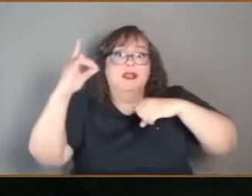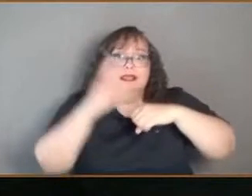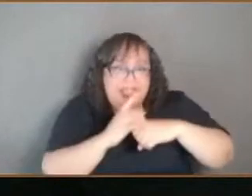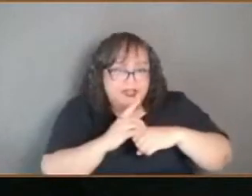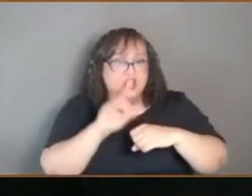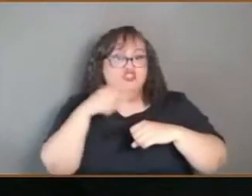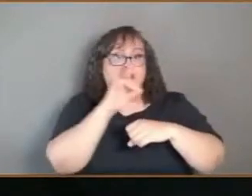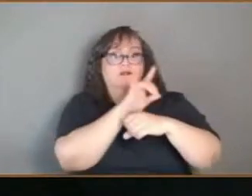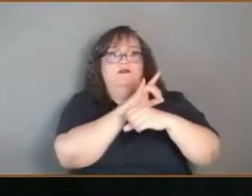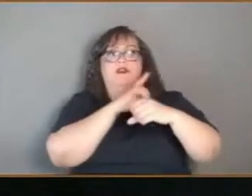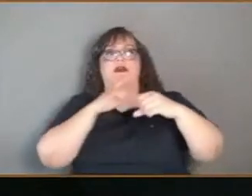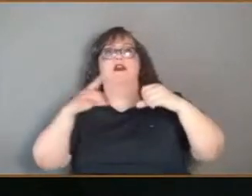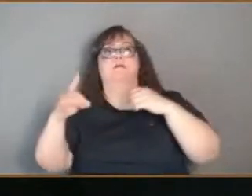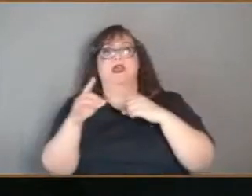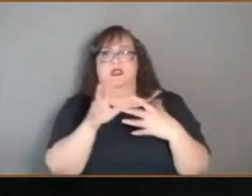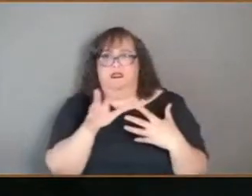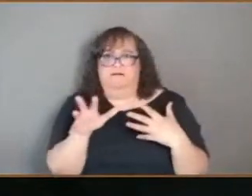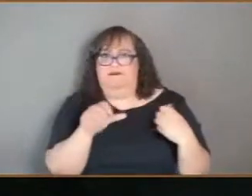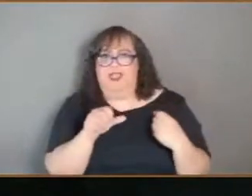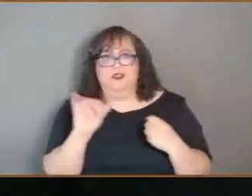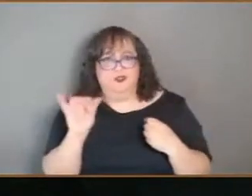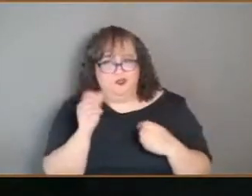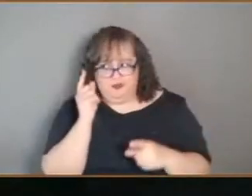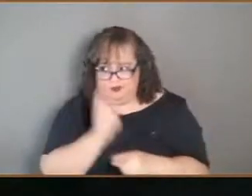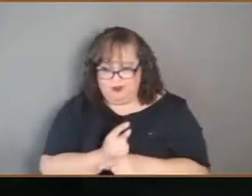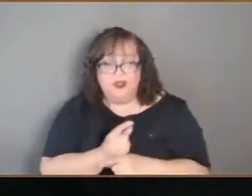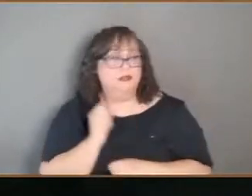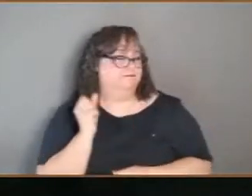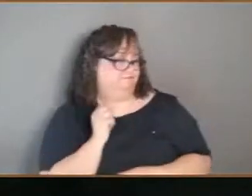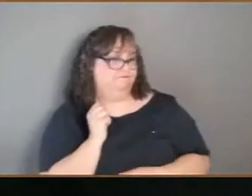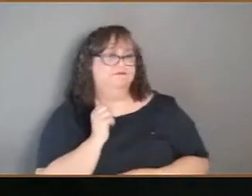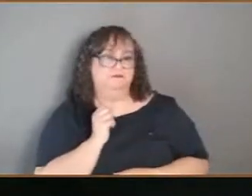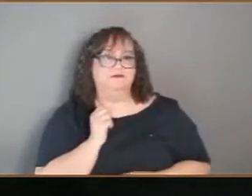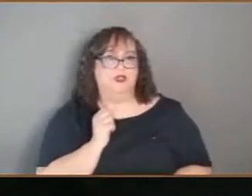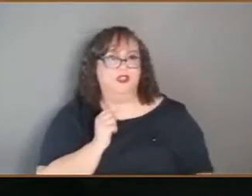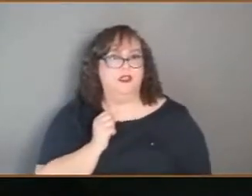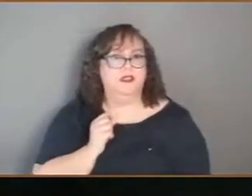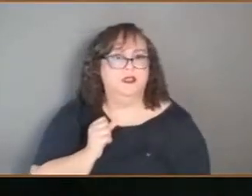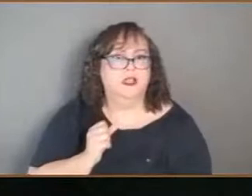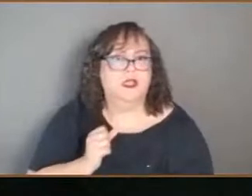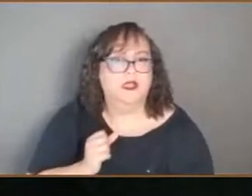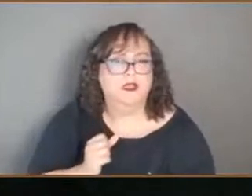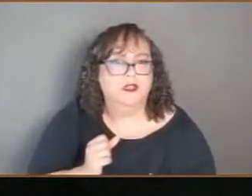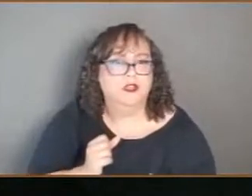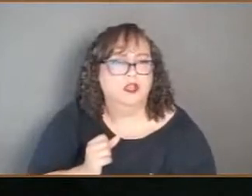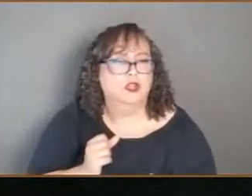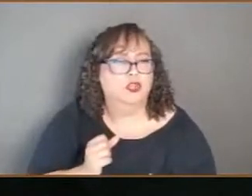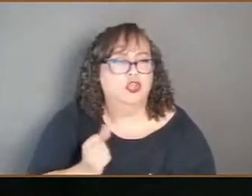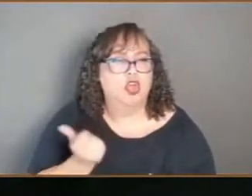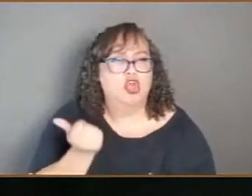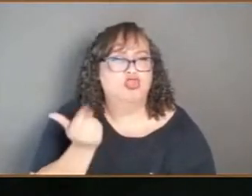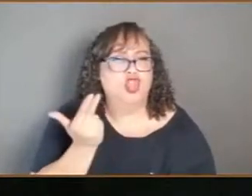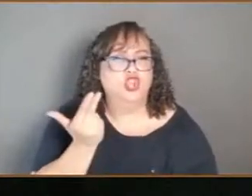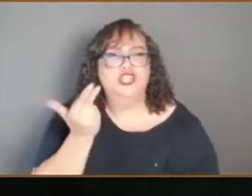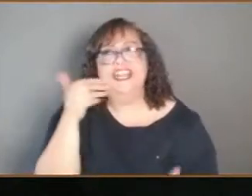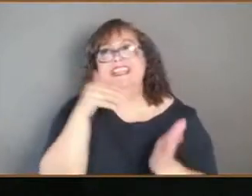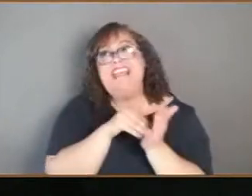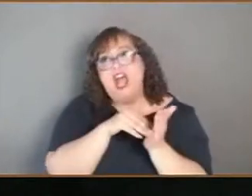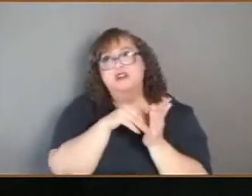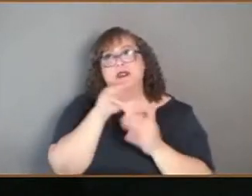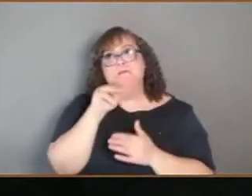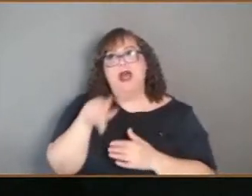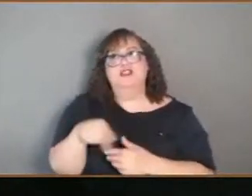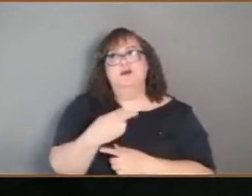rate of speed, right? Yeah, it's 15,000 miles per hour on average, right? That's insane. We're about